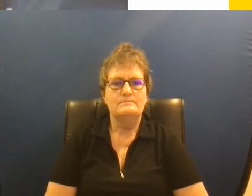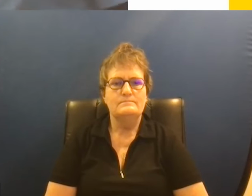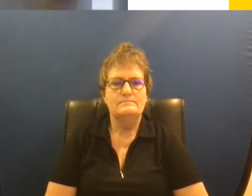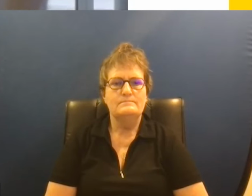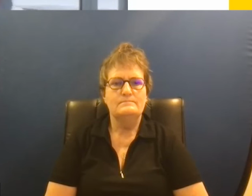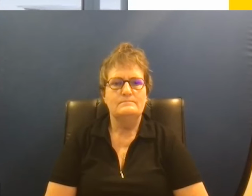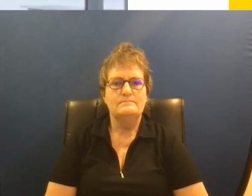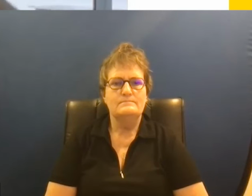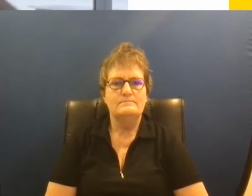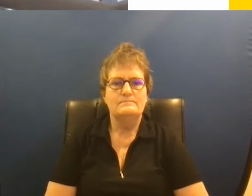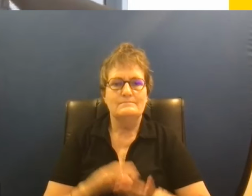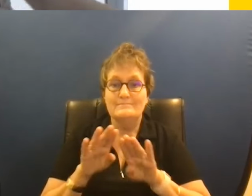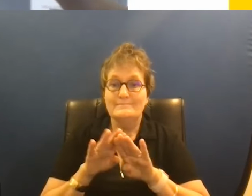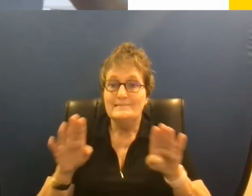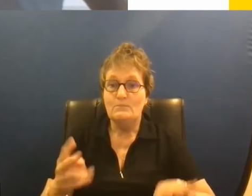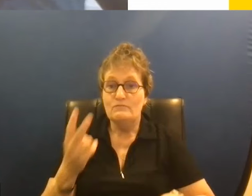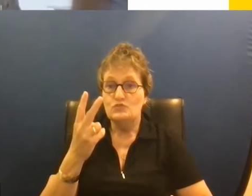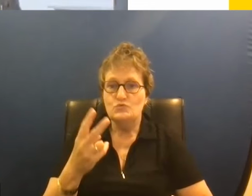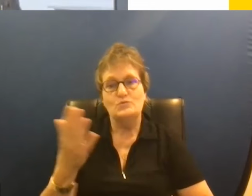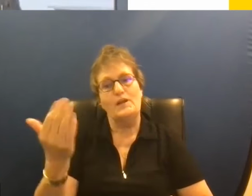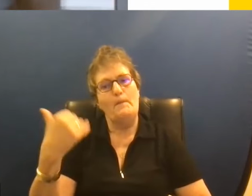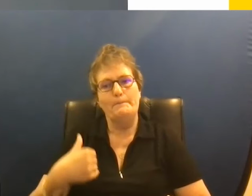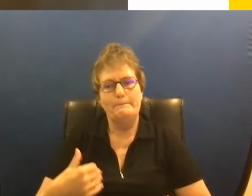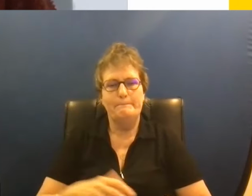Table for two? Awesome. Just right this way.